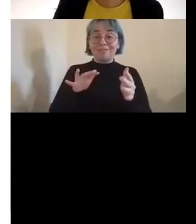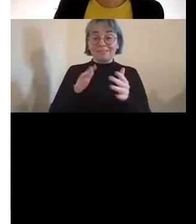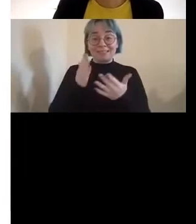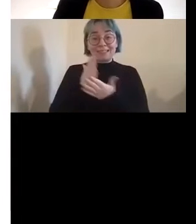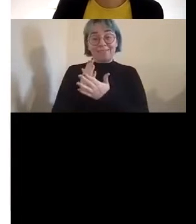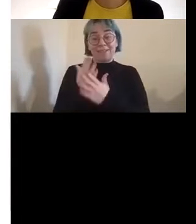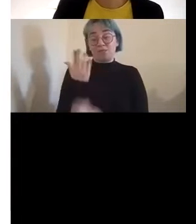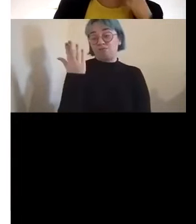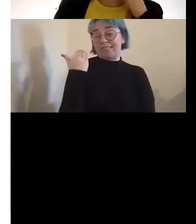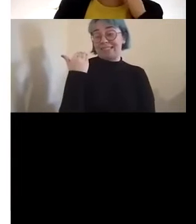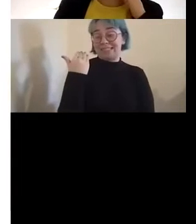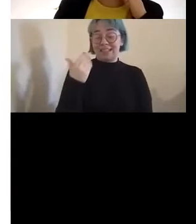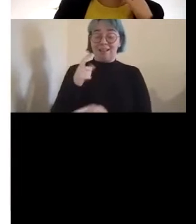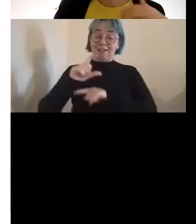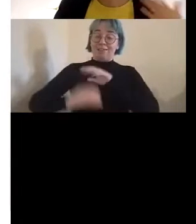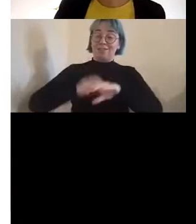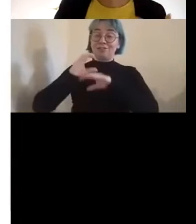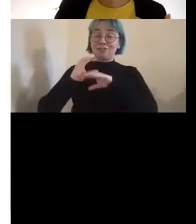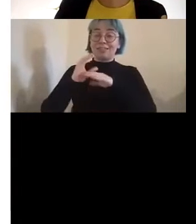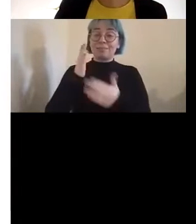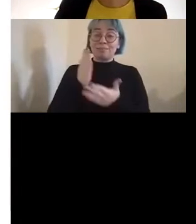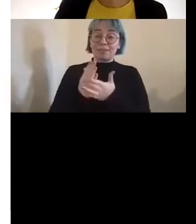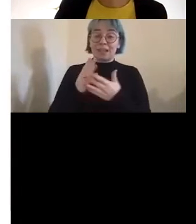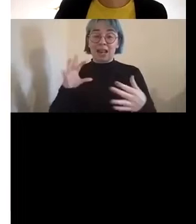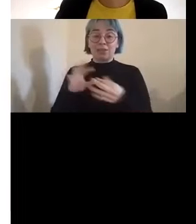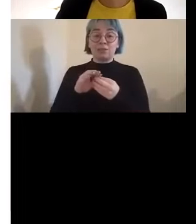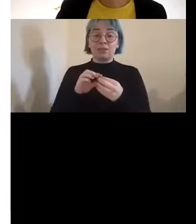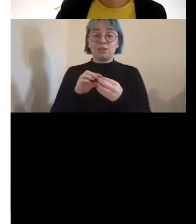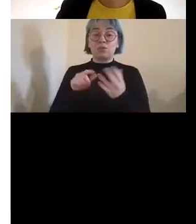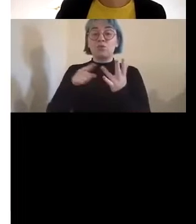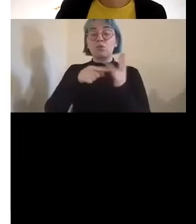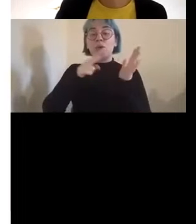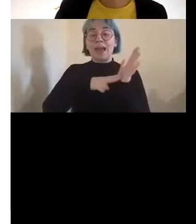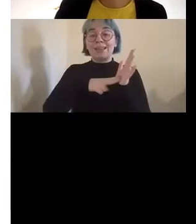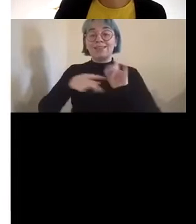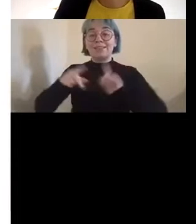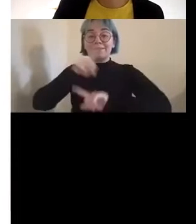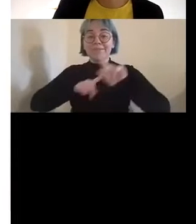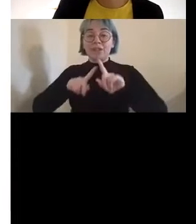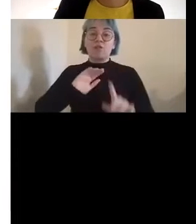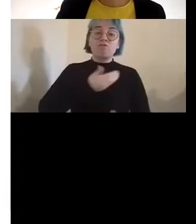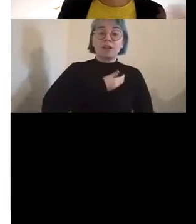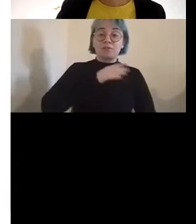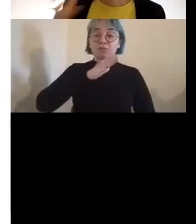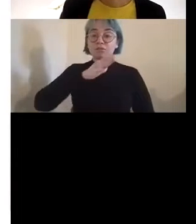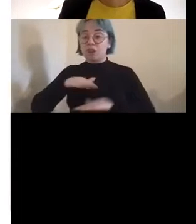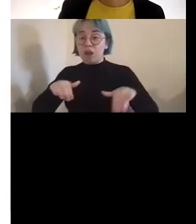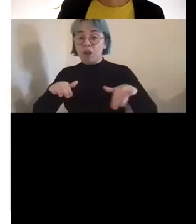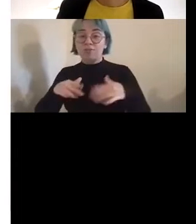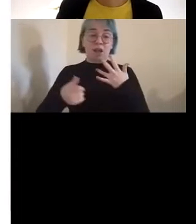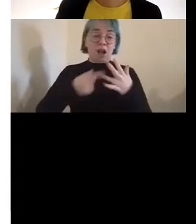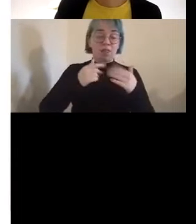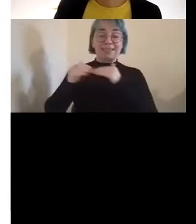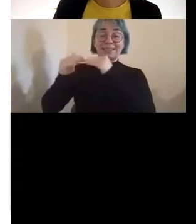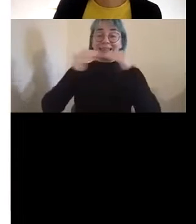last century, and especially with the UN Convention on the Rights of the Child and other standards